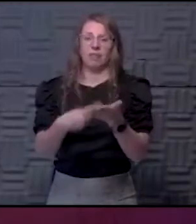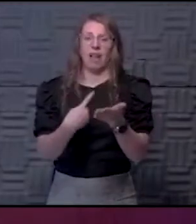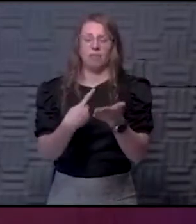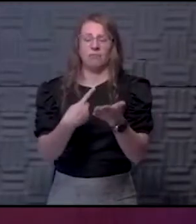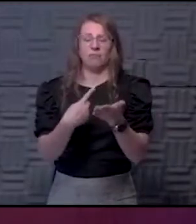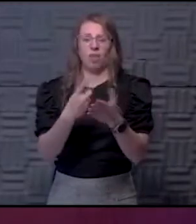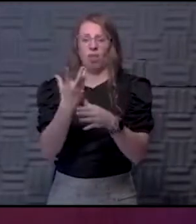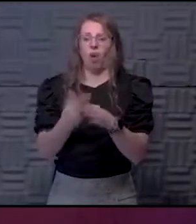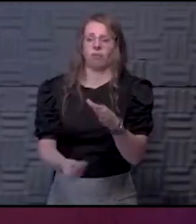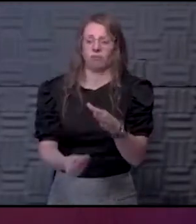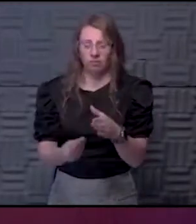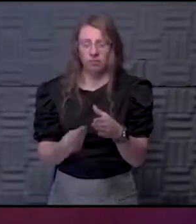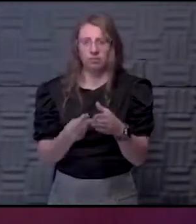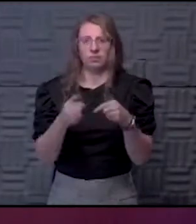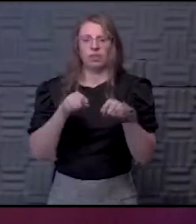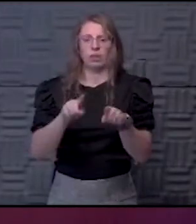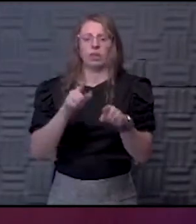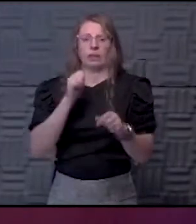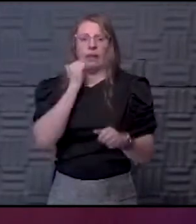day-to-day as we have these conversations.